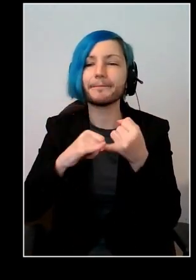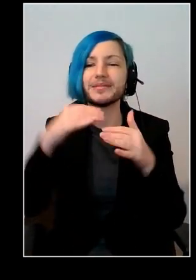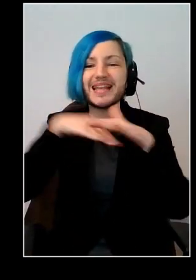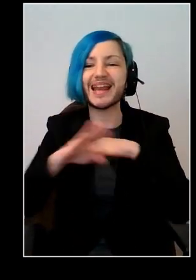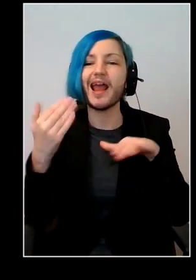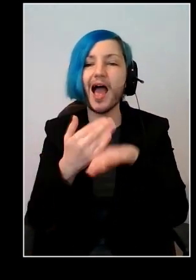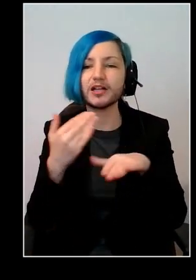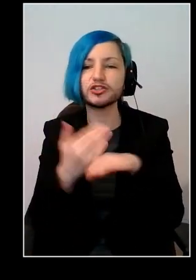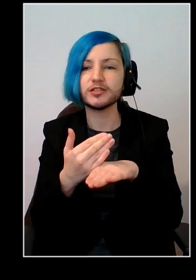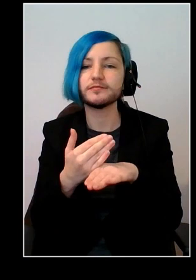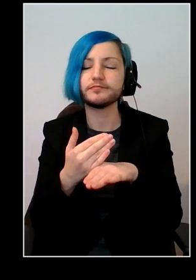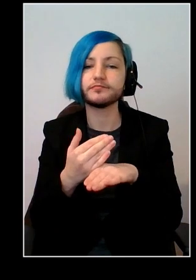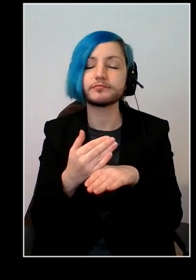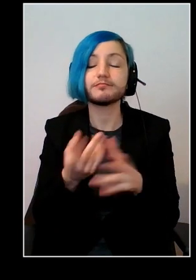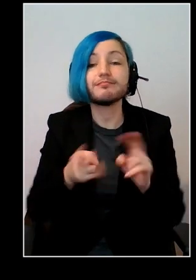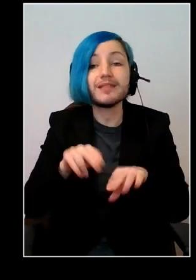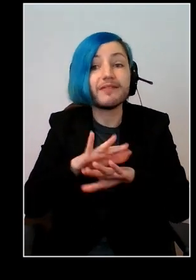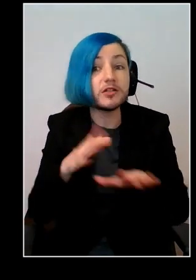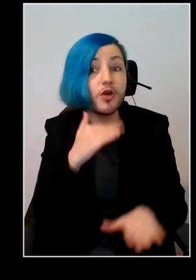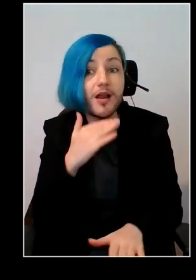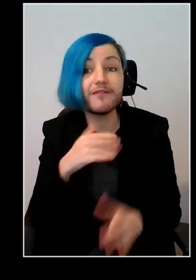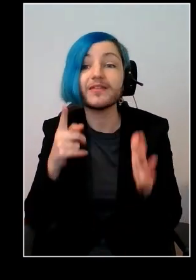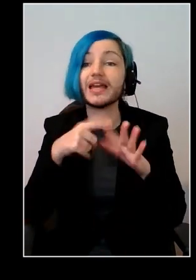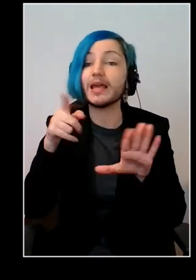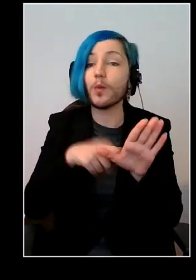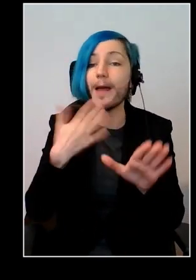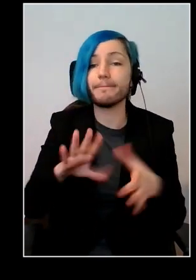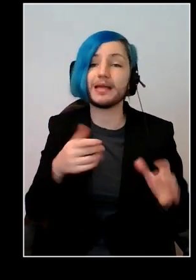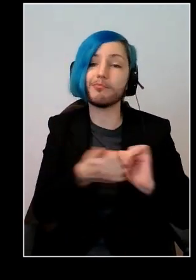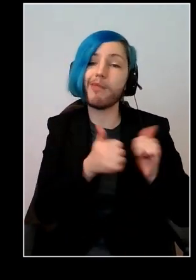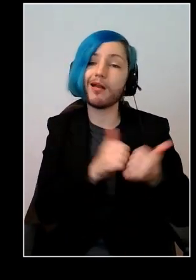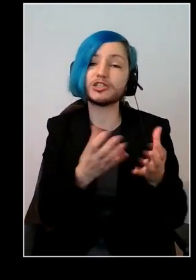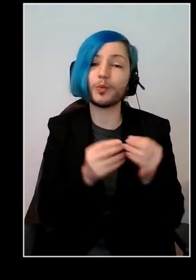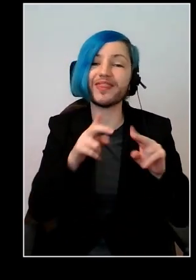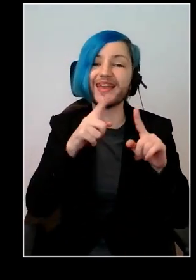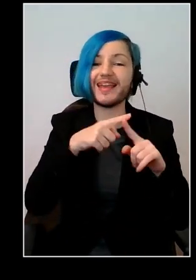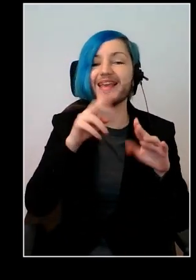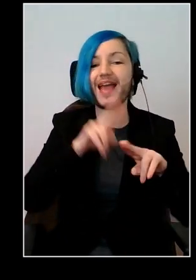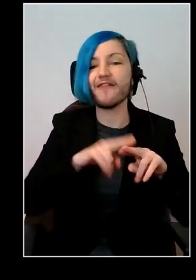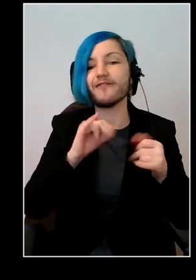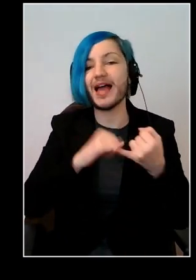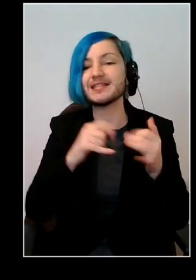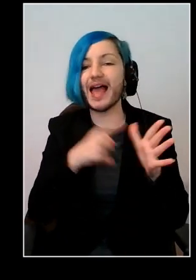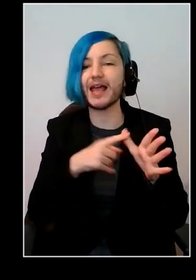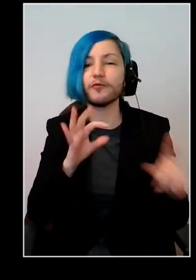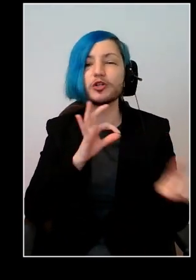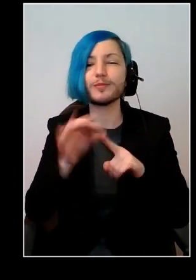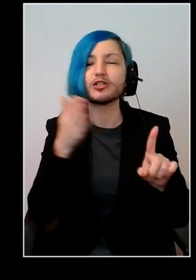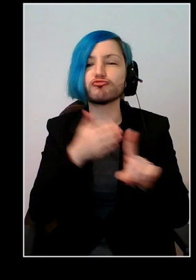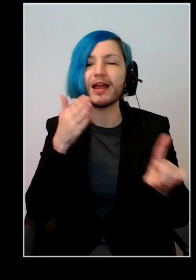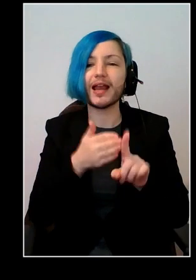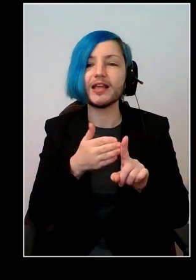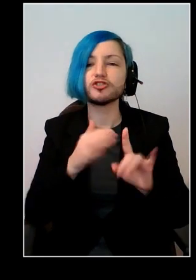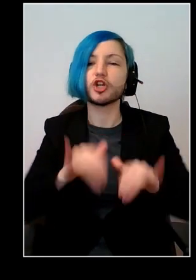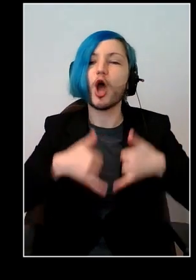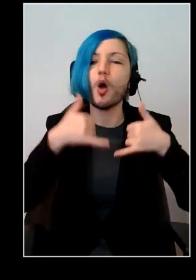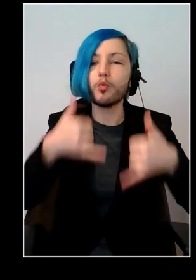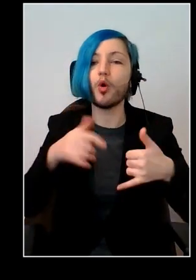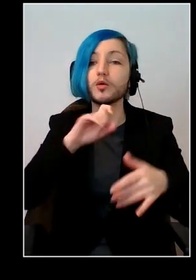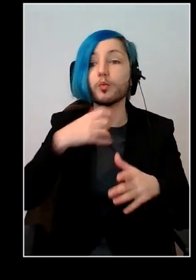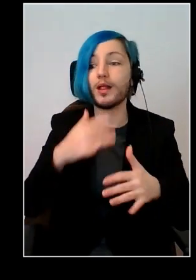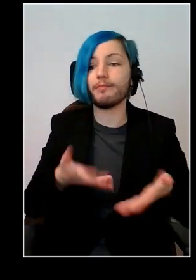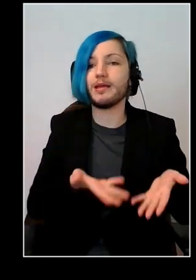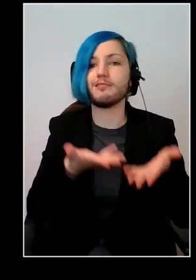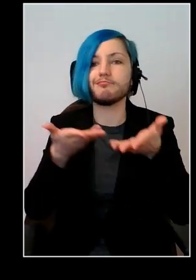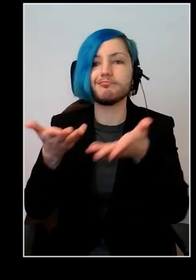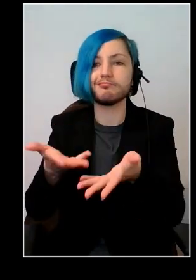well, EY have partnered with the ESFA in a special recognition award that will be presented during the national ceremony. So to be in consideration